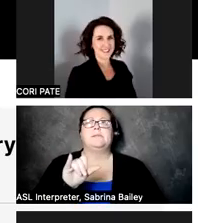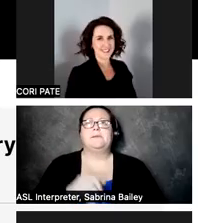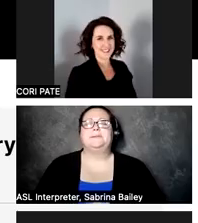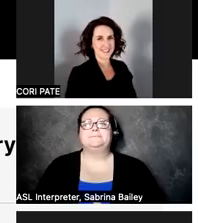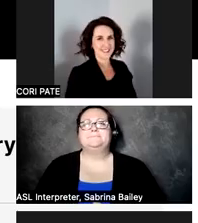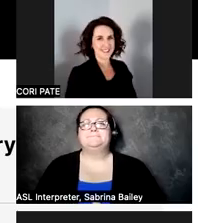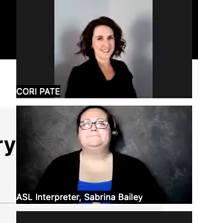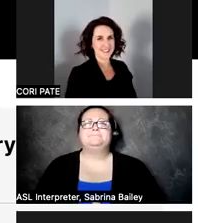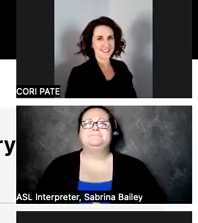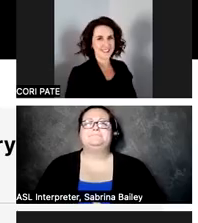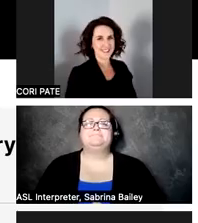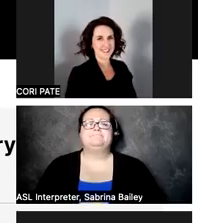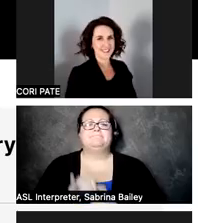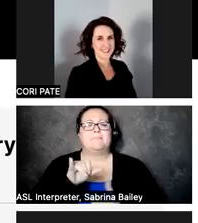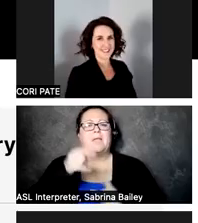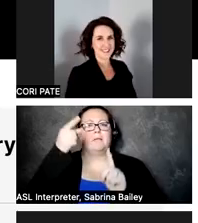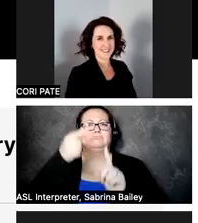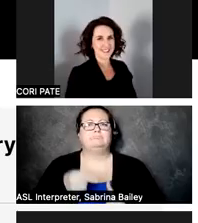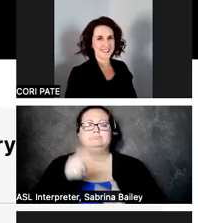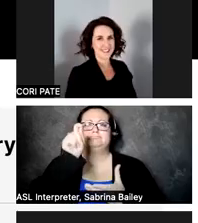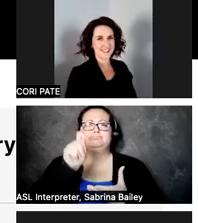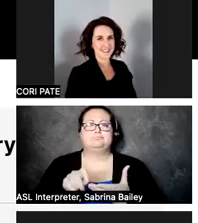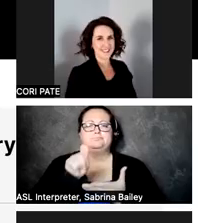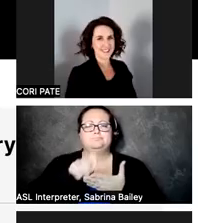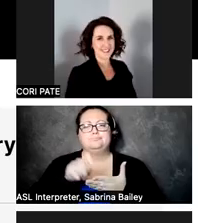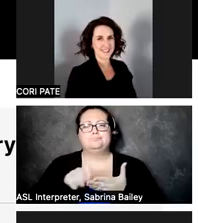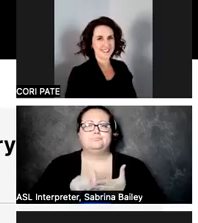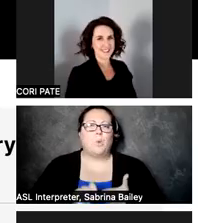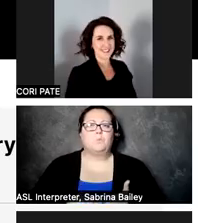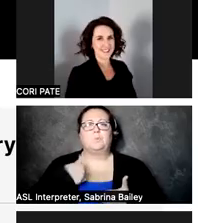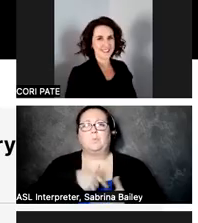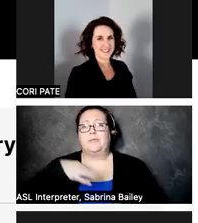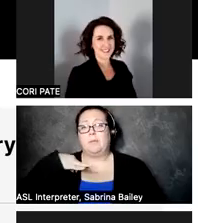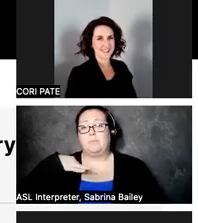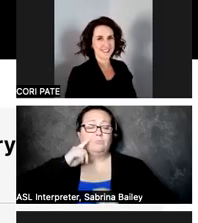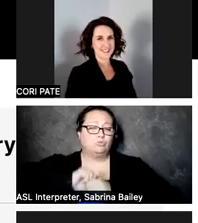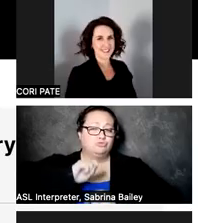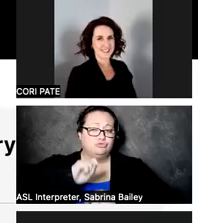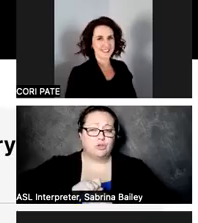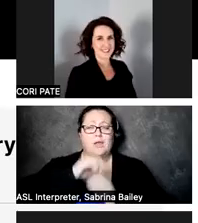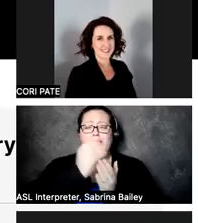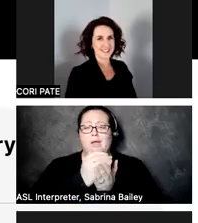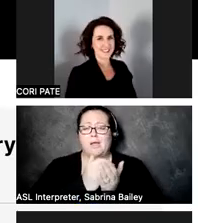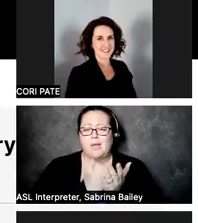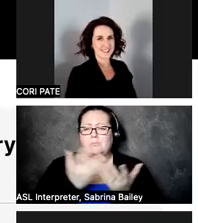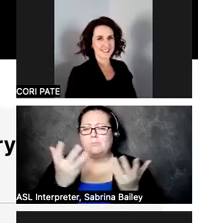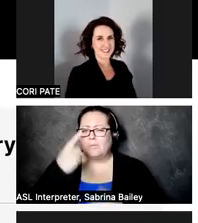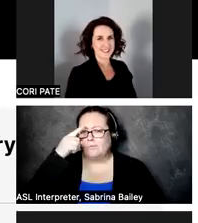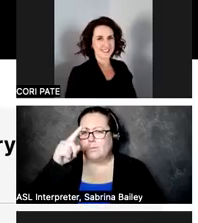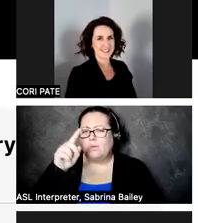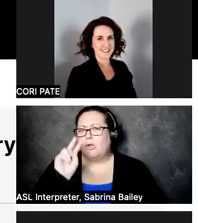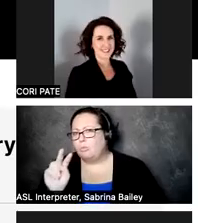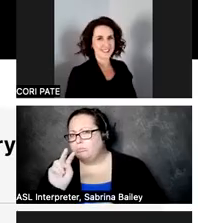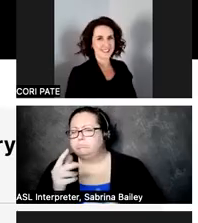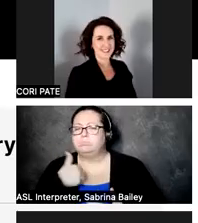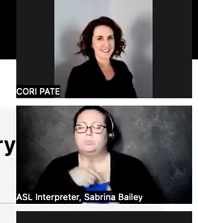bullet point notes of what we did and what we applied to. So if we applied to any jobs to look out for, or what we